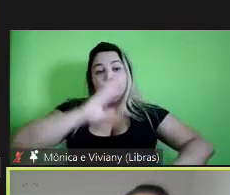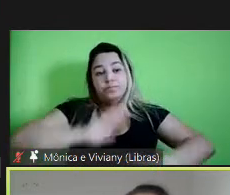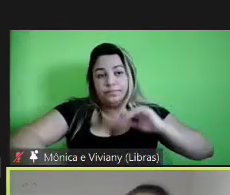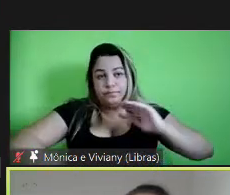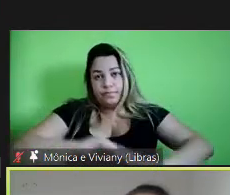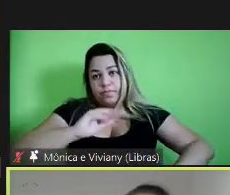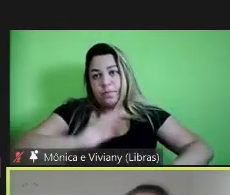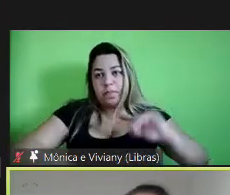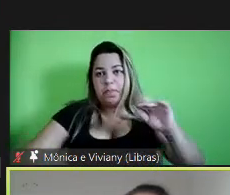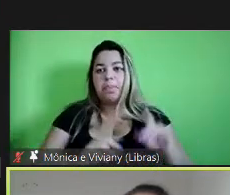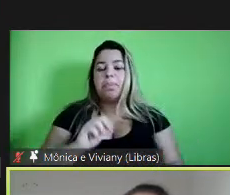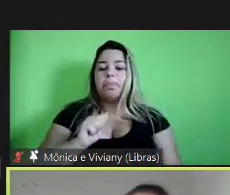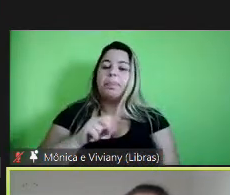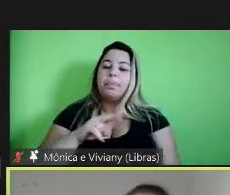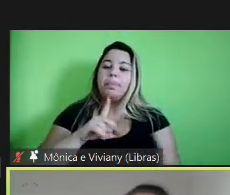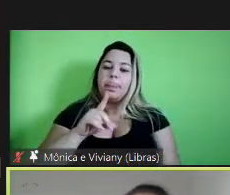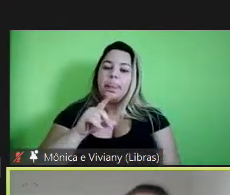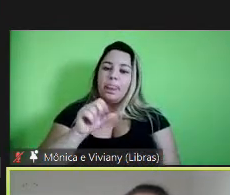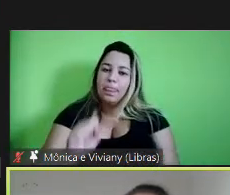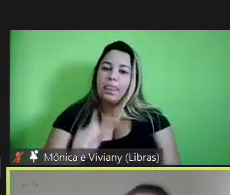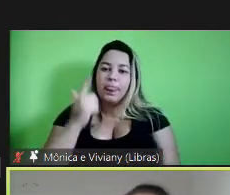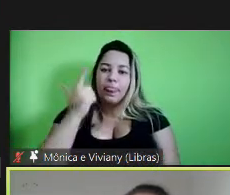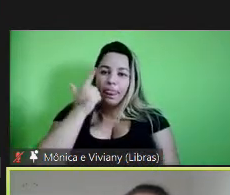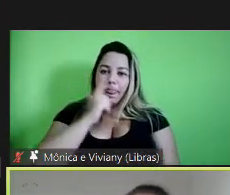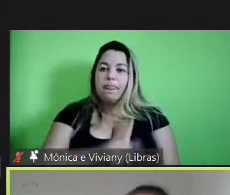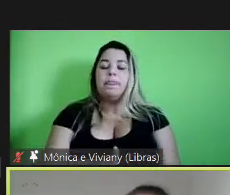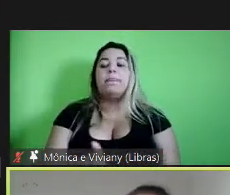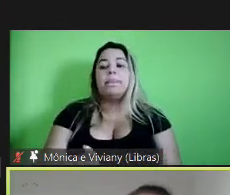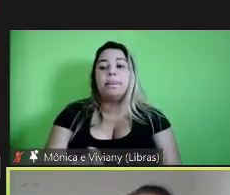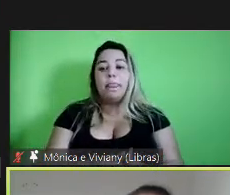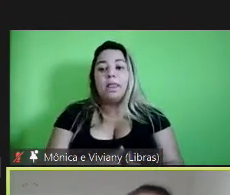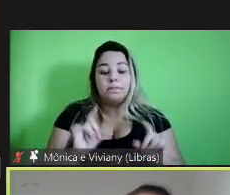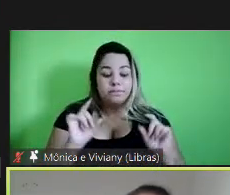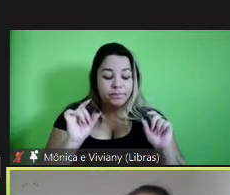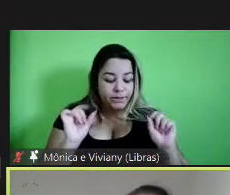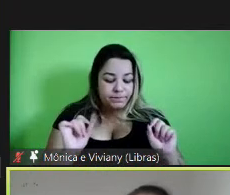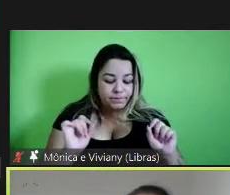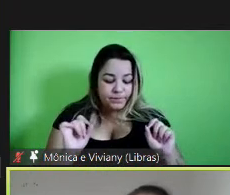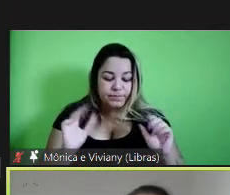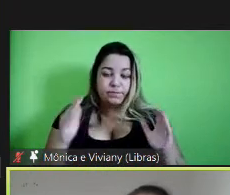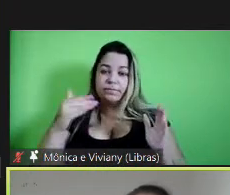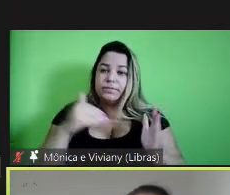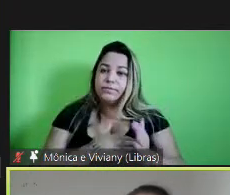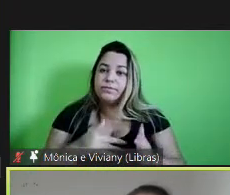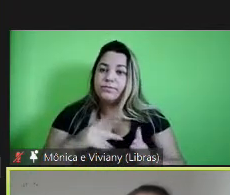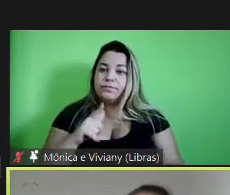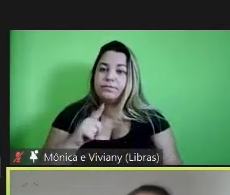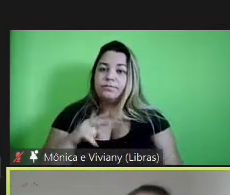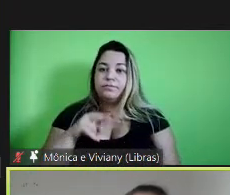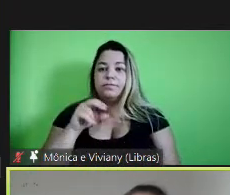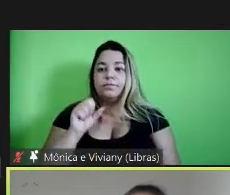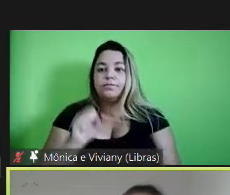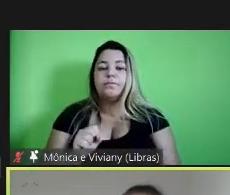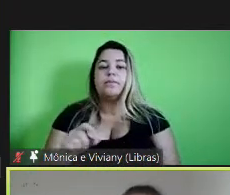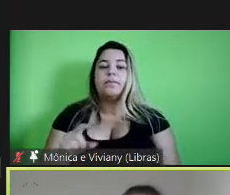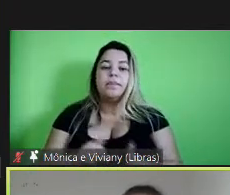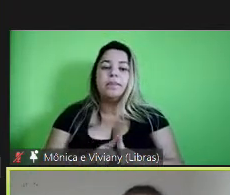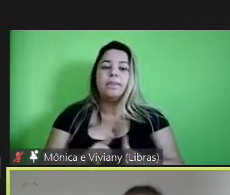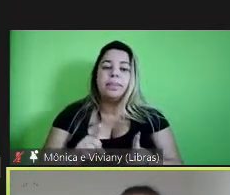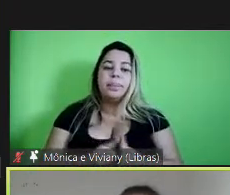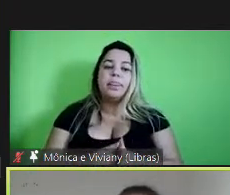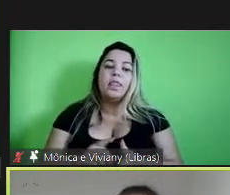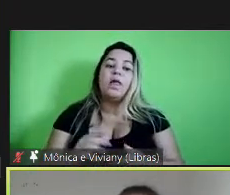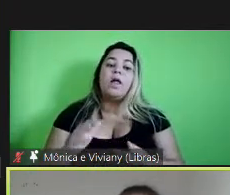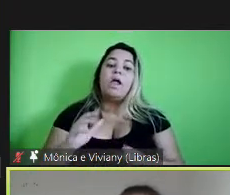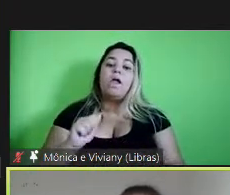objectives, actions, and activities which are necessary for you to reach that objective. In this last plan, the provision for